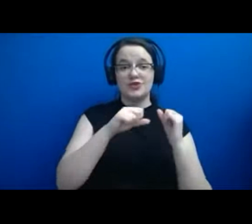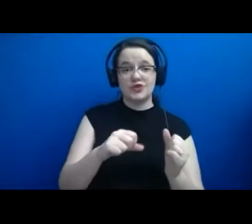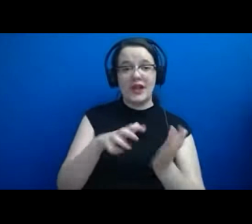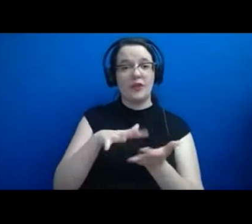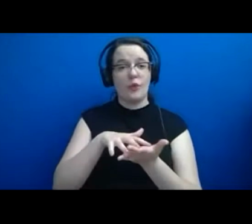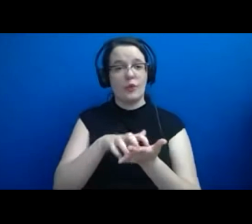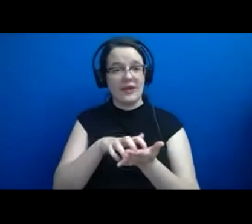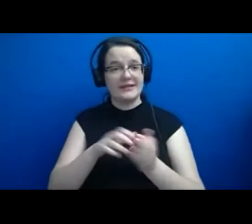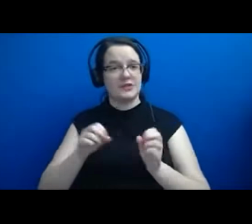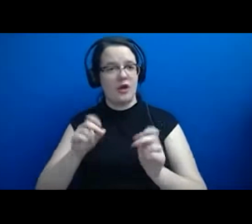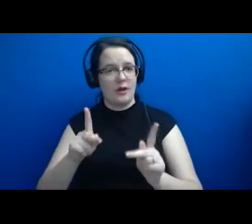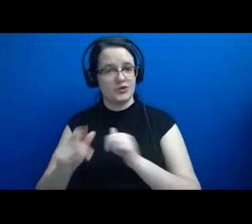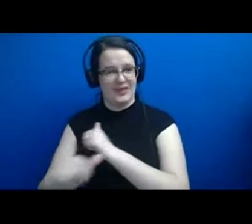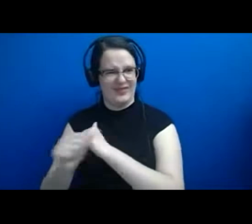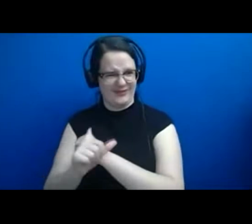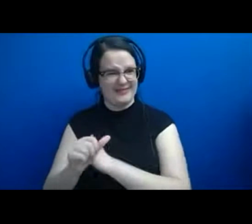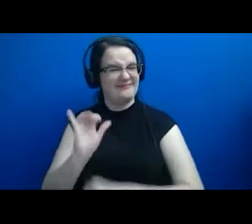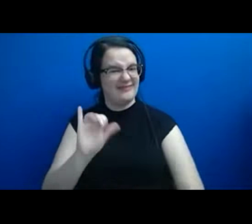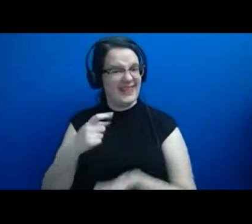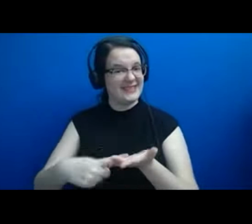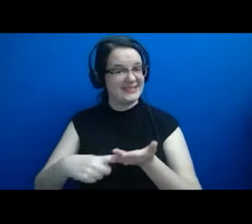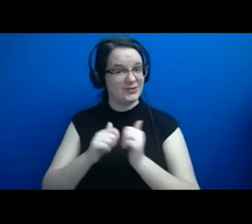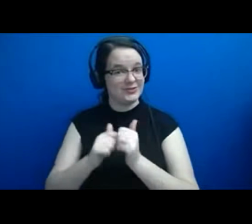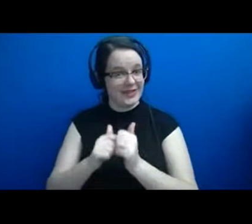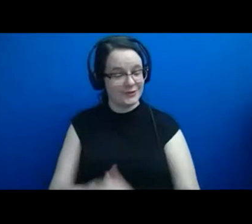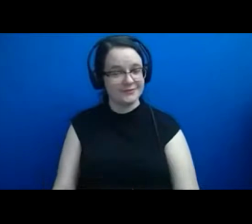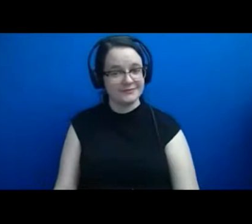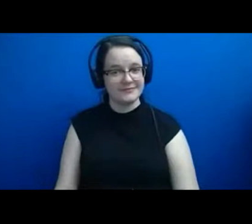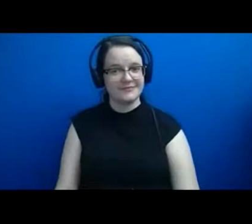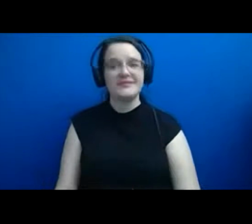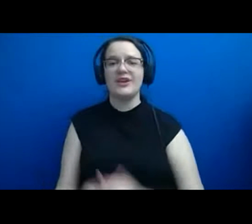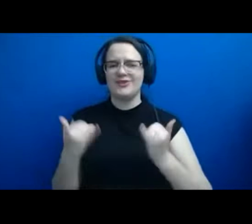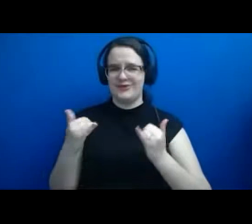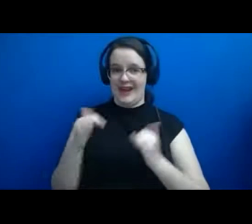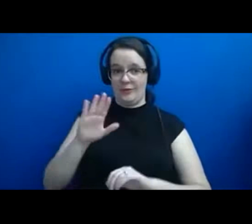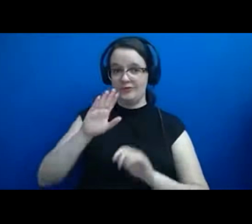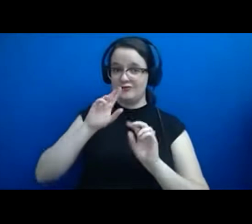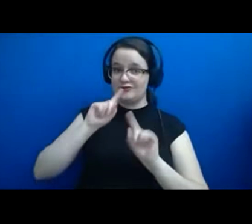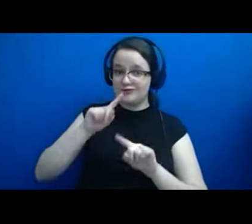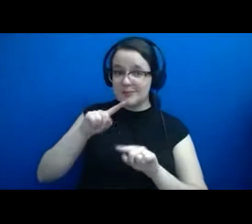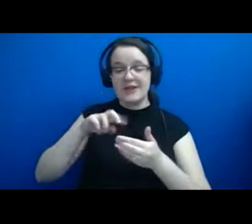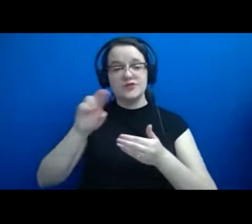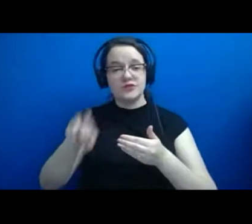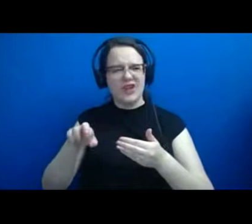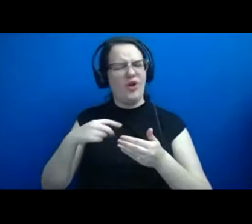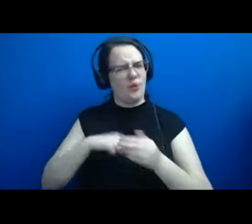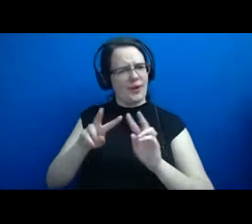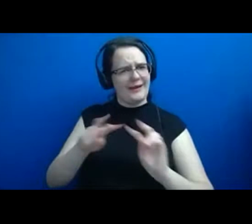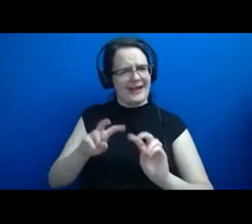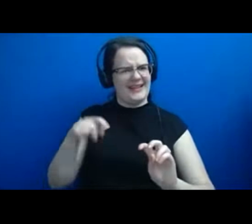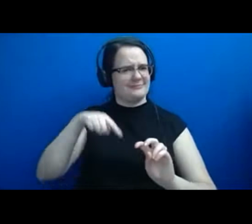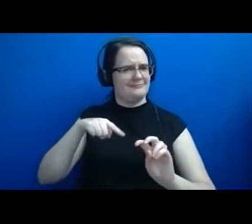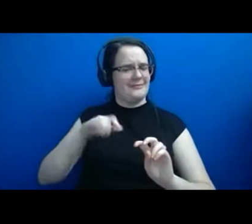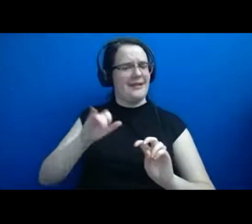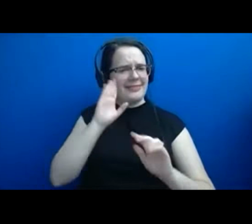threats discussion together. And we're currently analyzing those results that will be reflected in the final